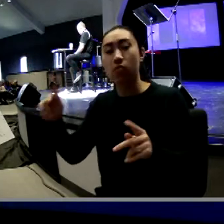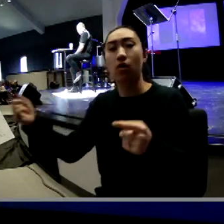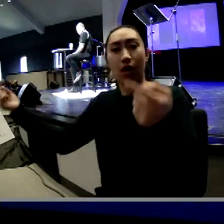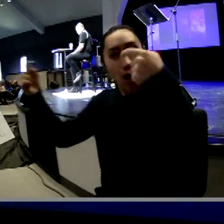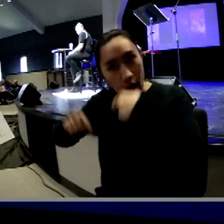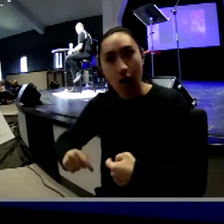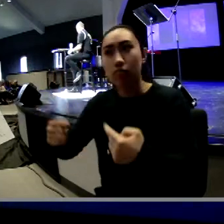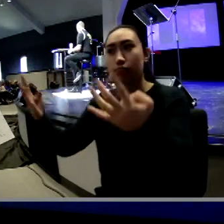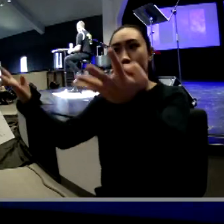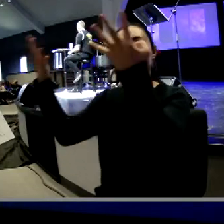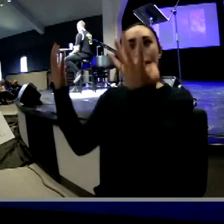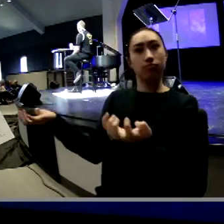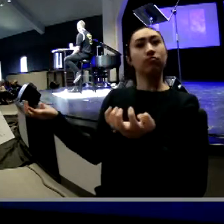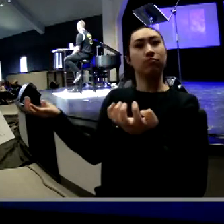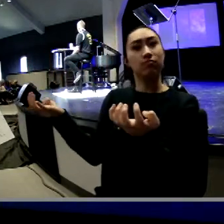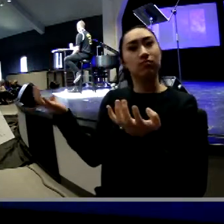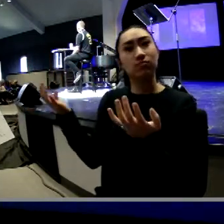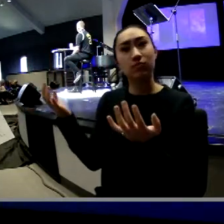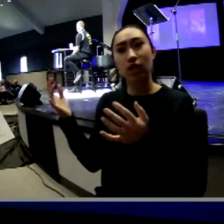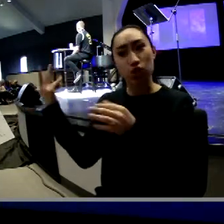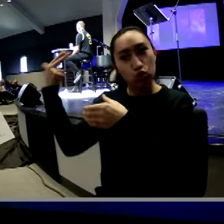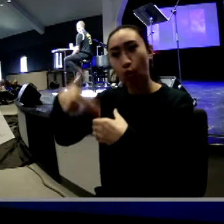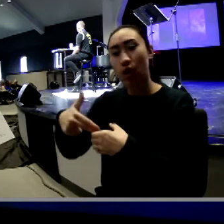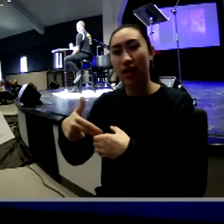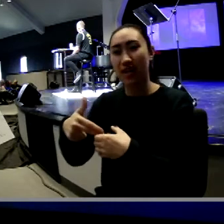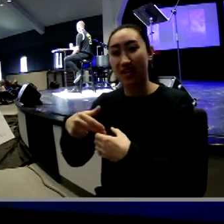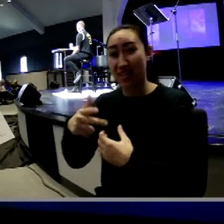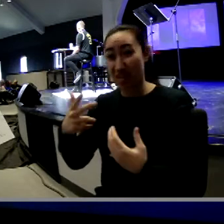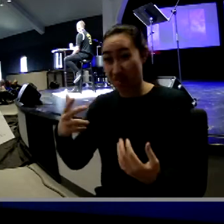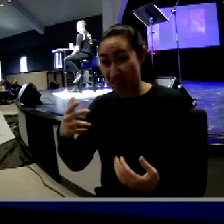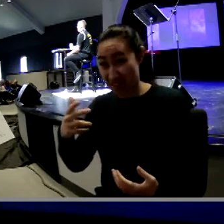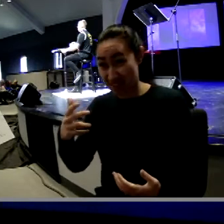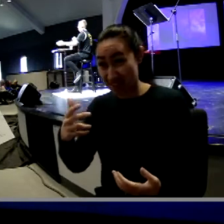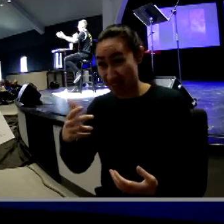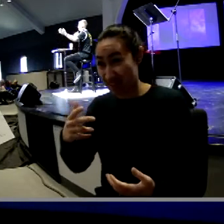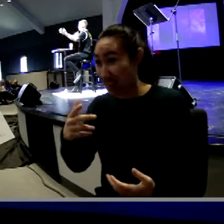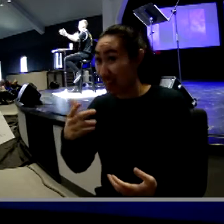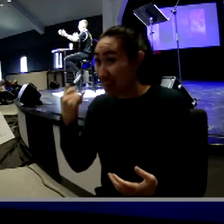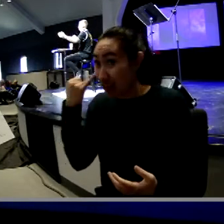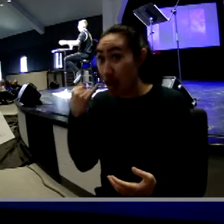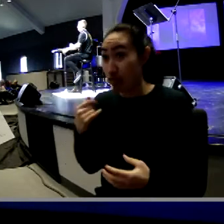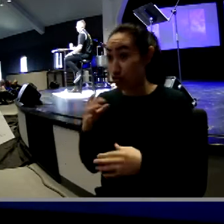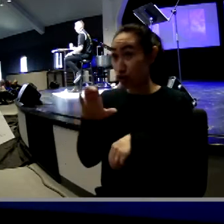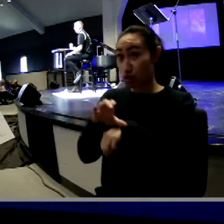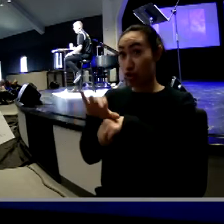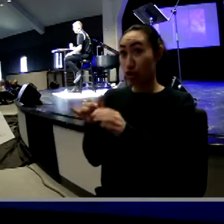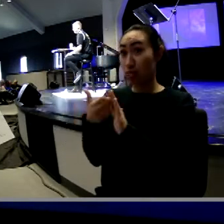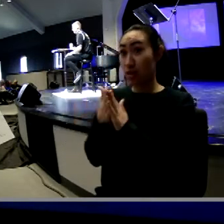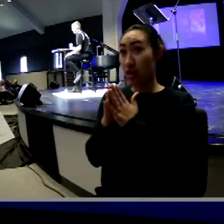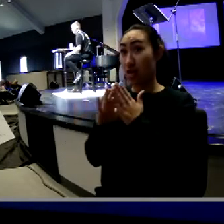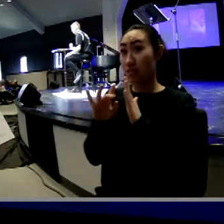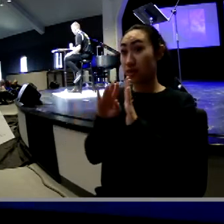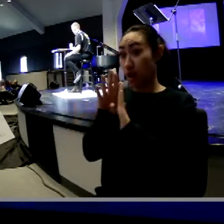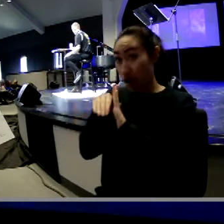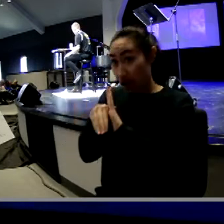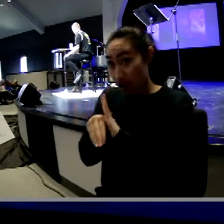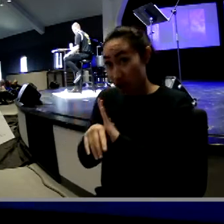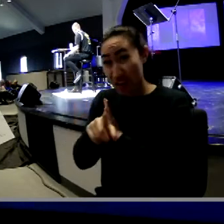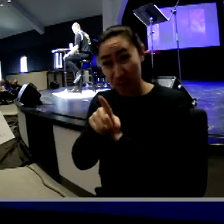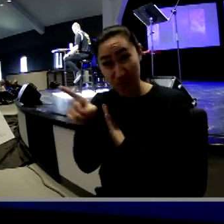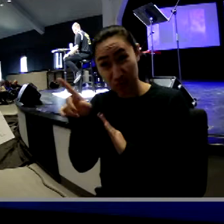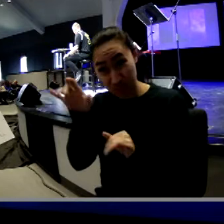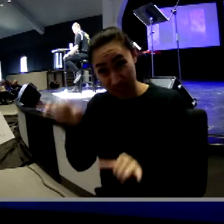A large gathering, does that make a good story? If we gather 200 people in here, have we made a dent in St.